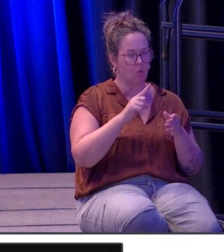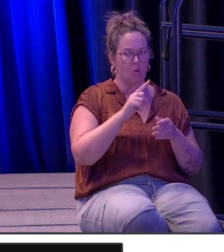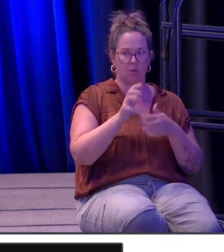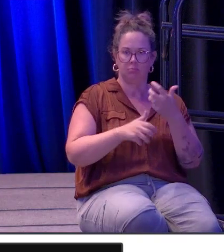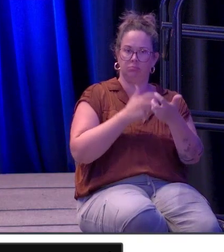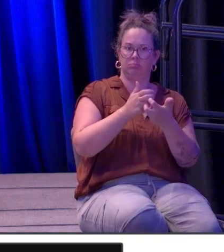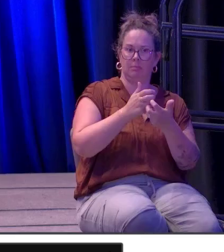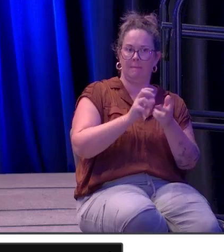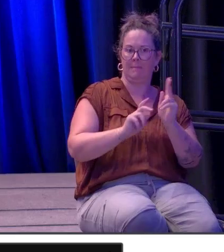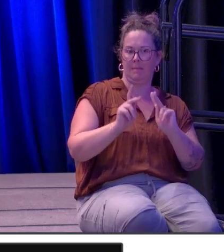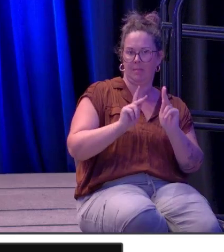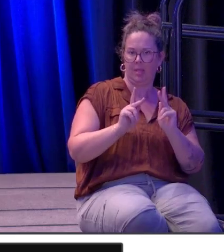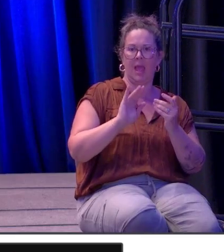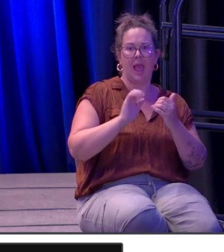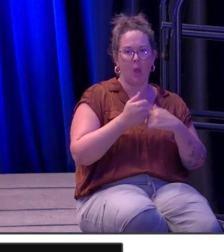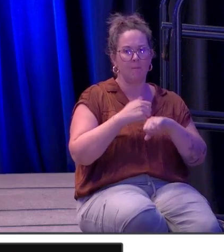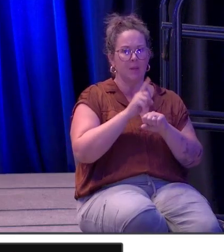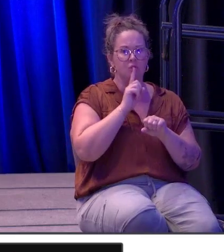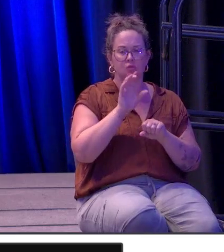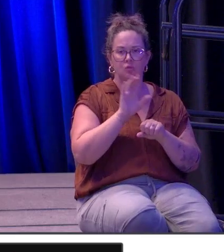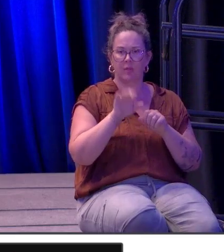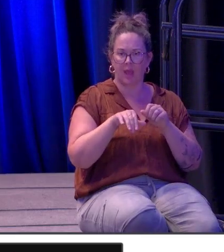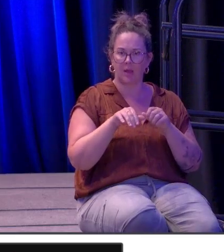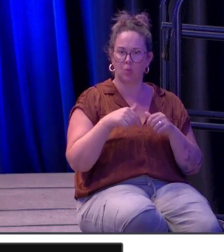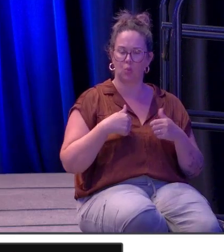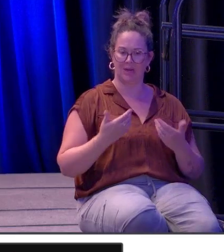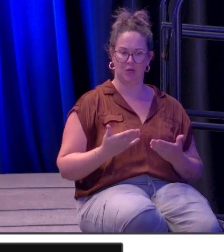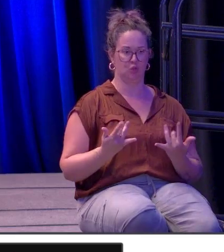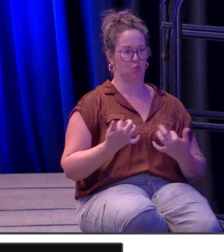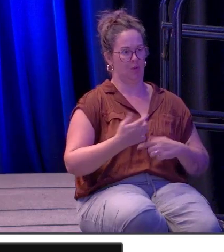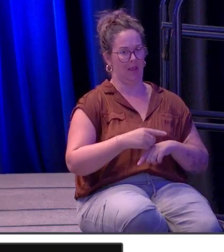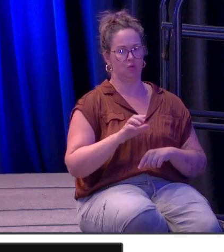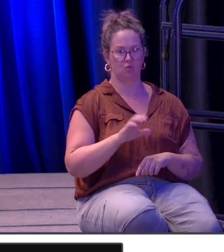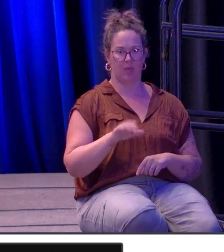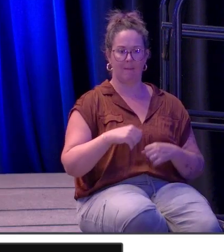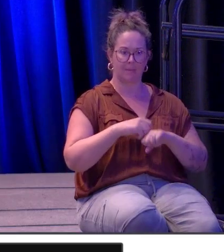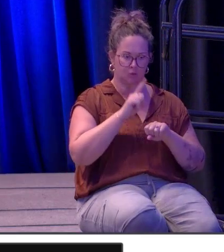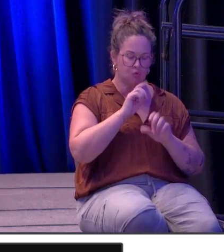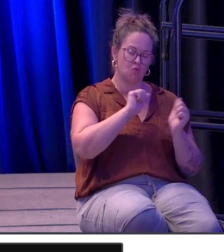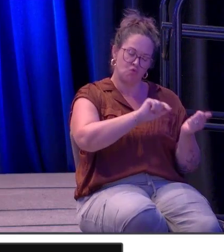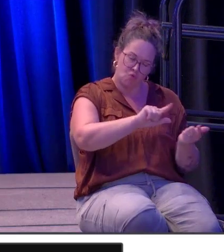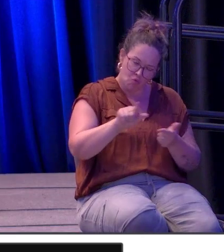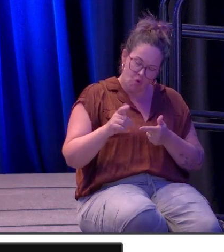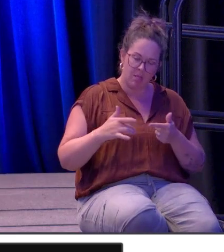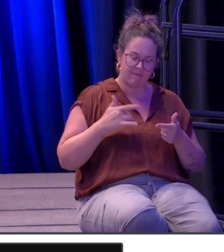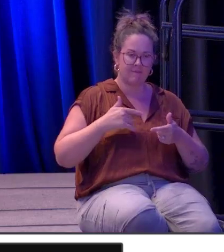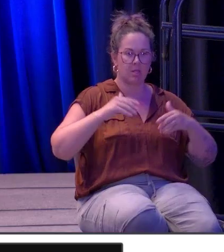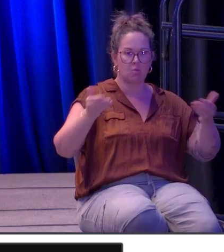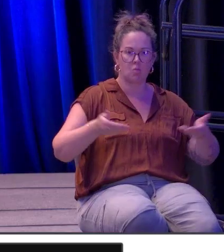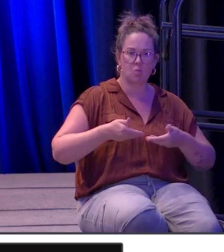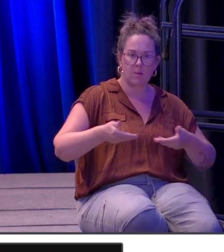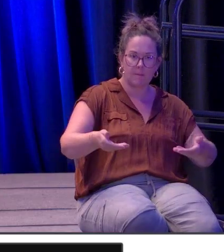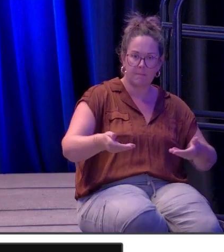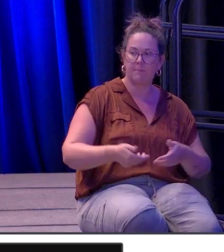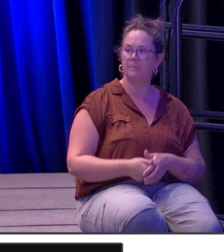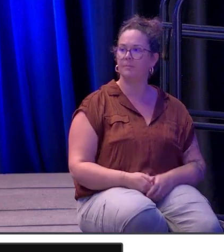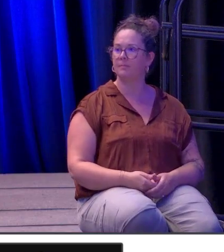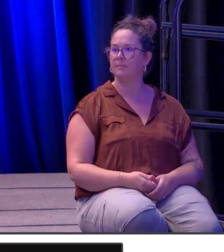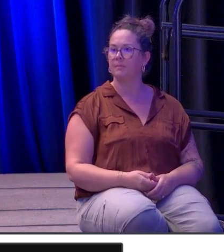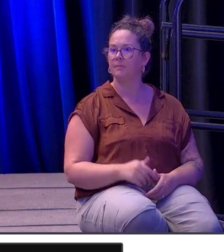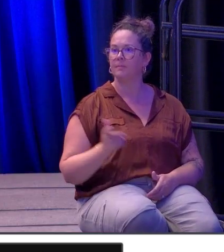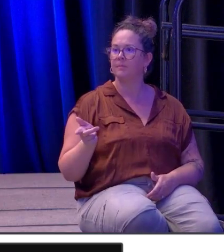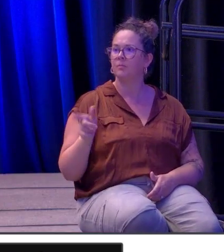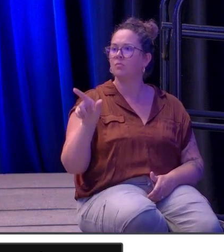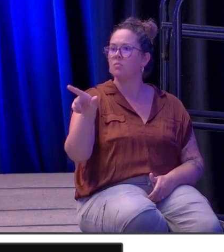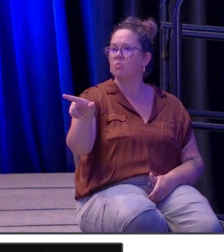make sure? And that's what we're here to do today, is to make sure that everybody is welcome. Okay,